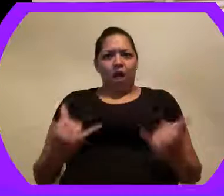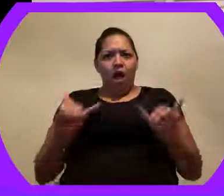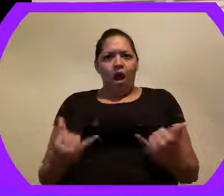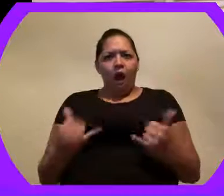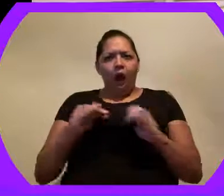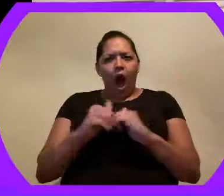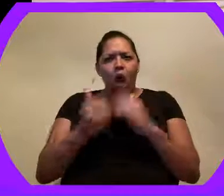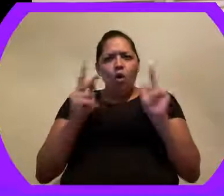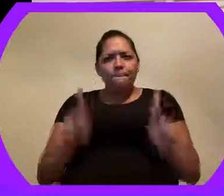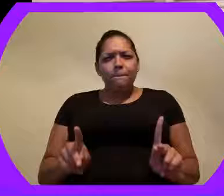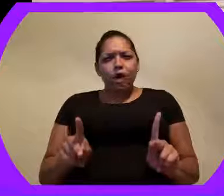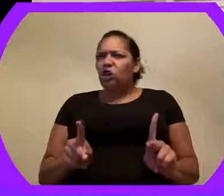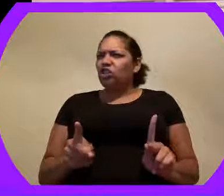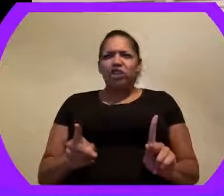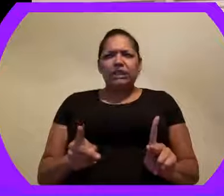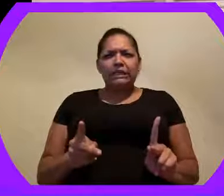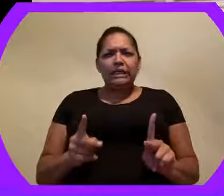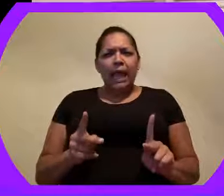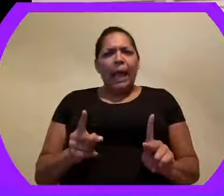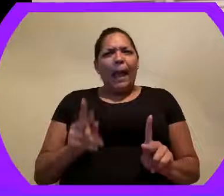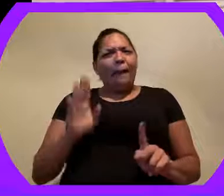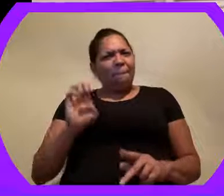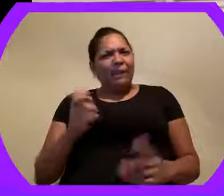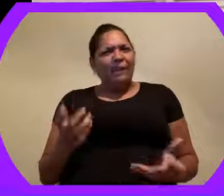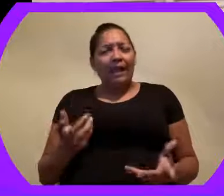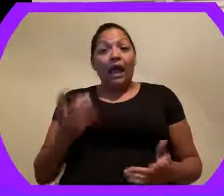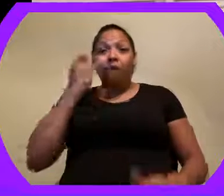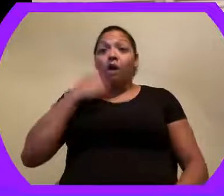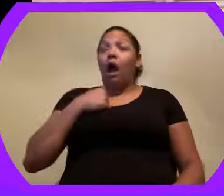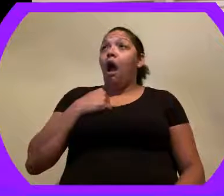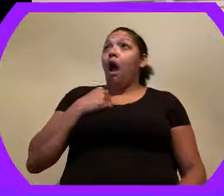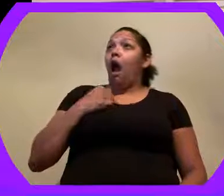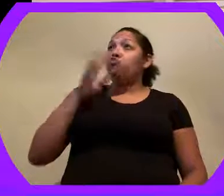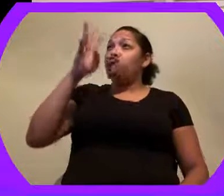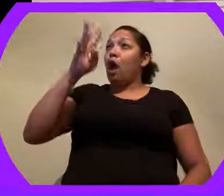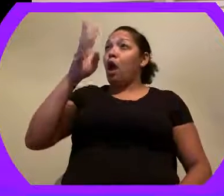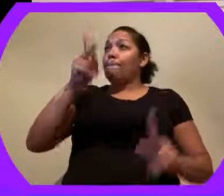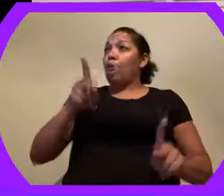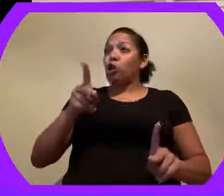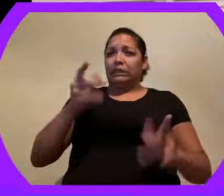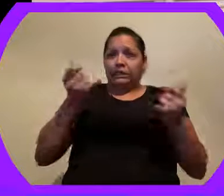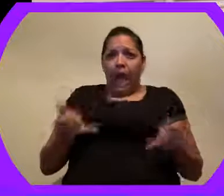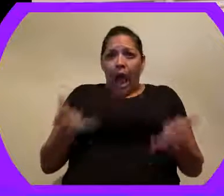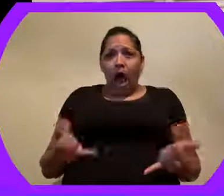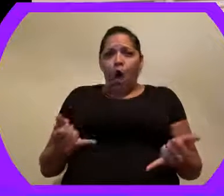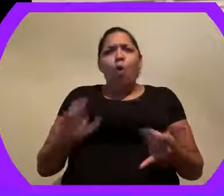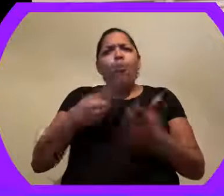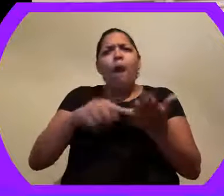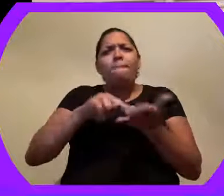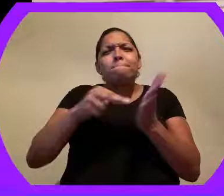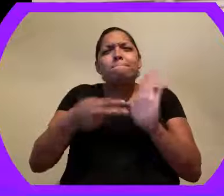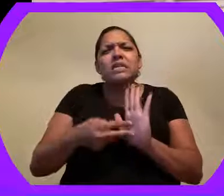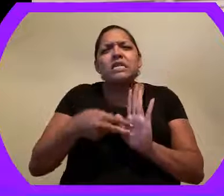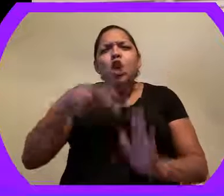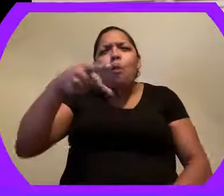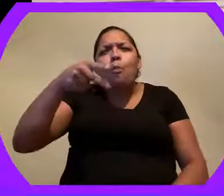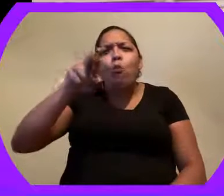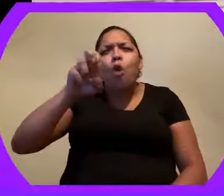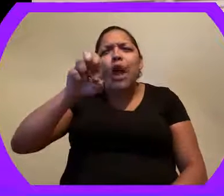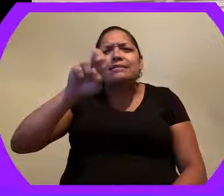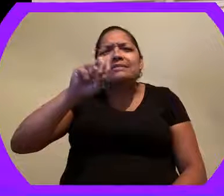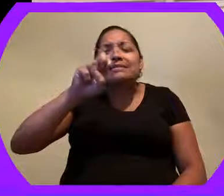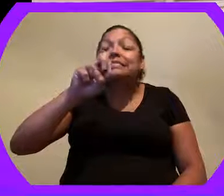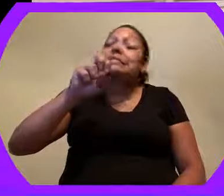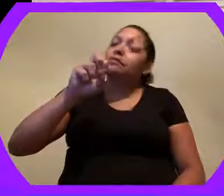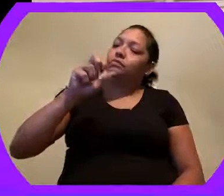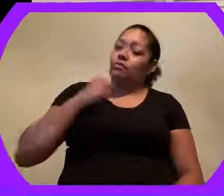again, ask yourself important questions like, how does a present person behave? What would it be like if I created a presence right now? What does the